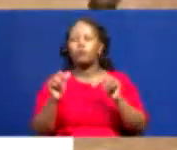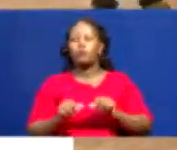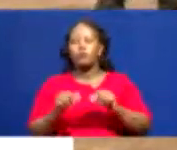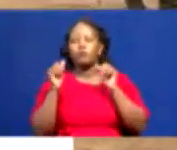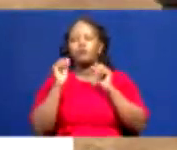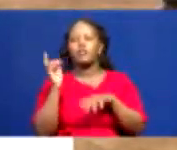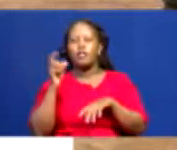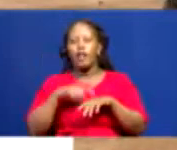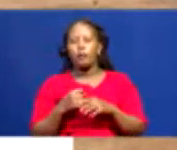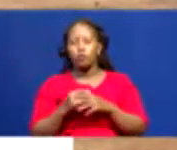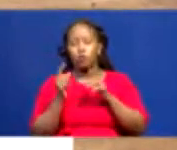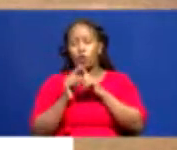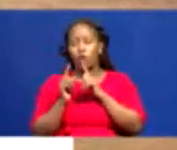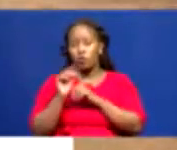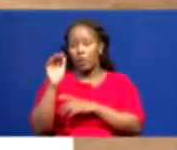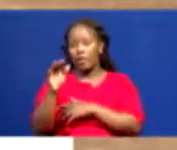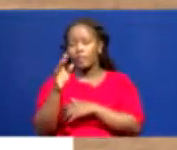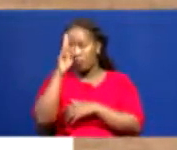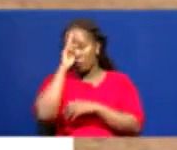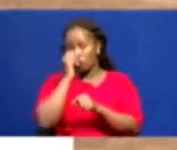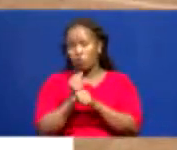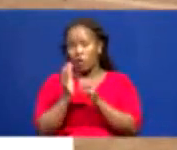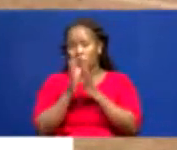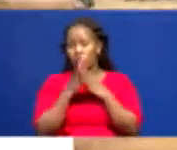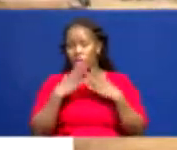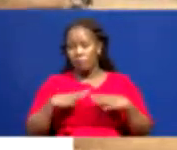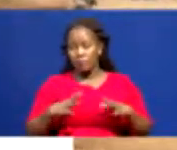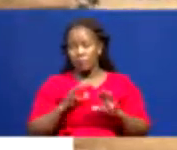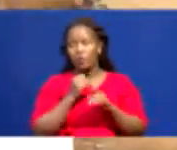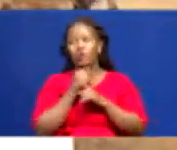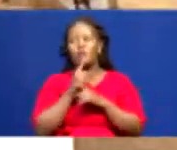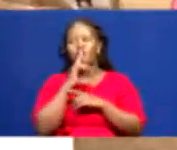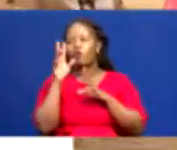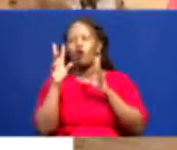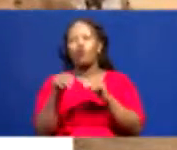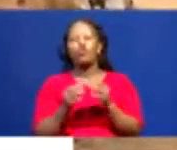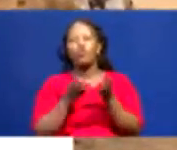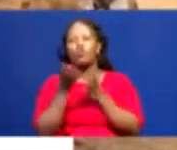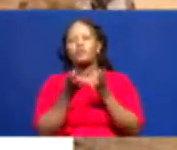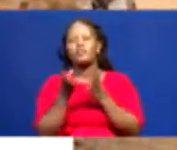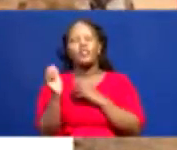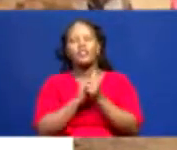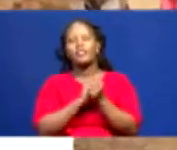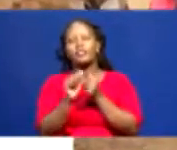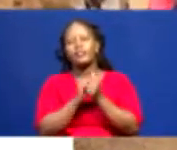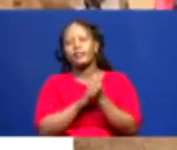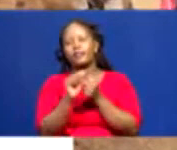urged the police to work closely with locals to ensure that no business is disrupted.